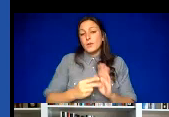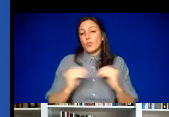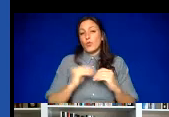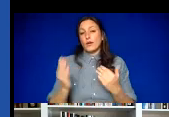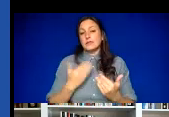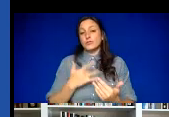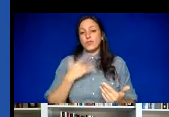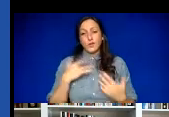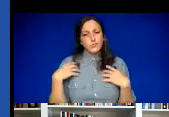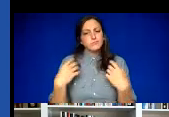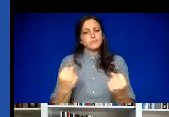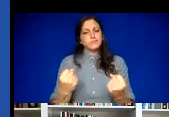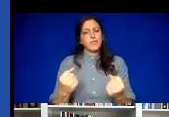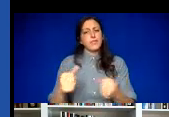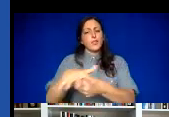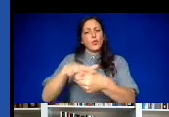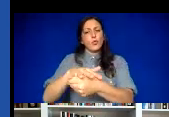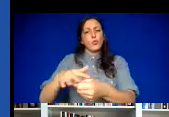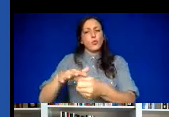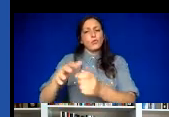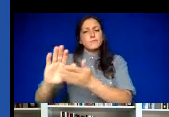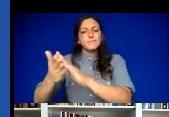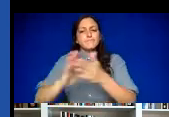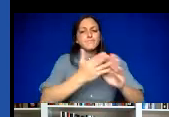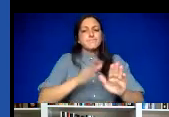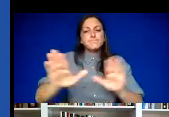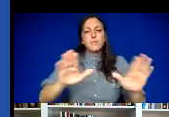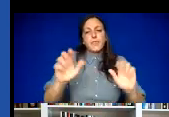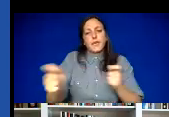confident that local control will be successful.